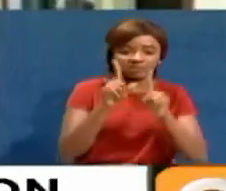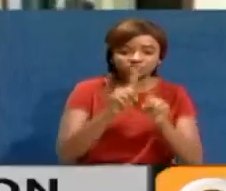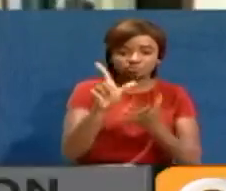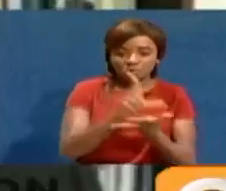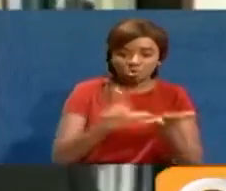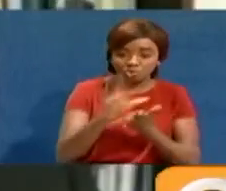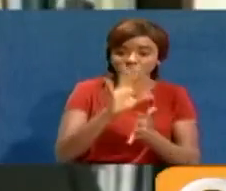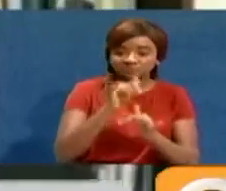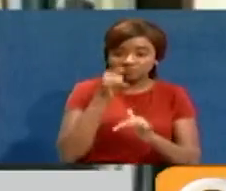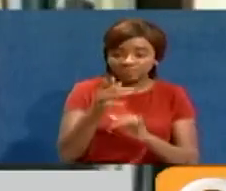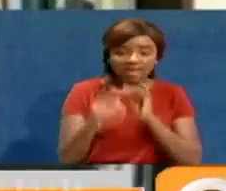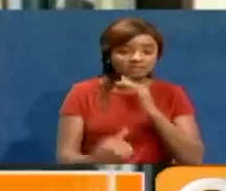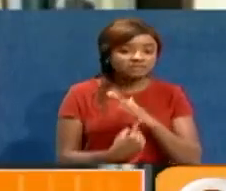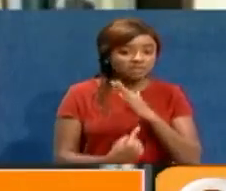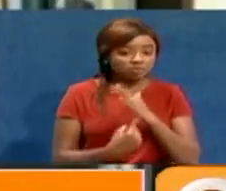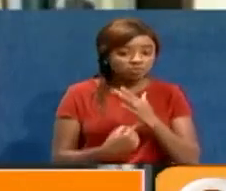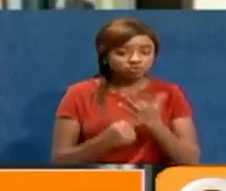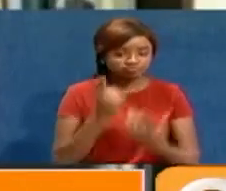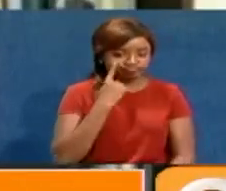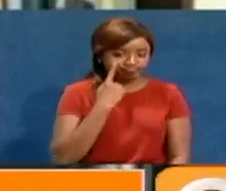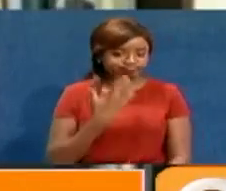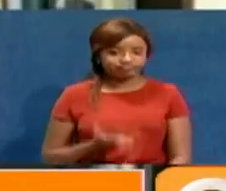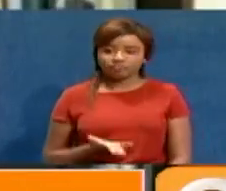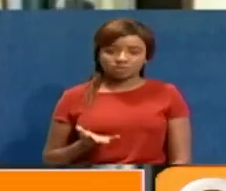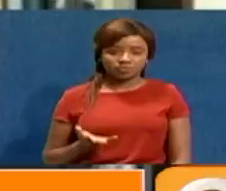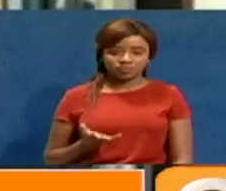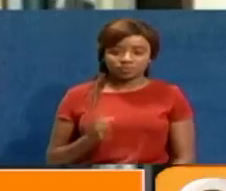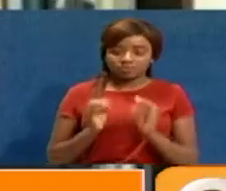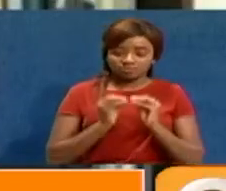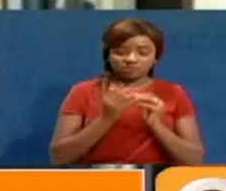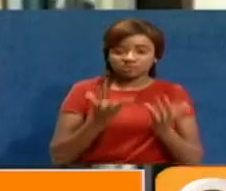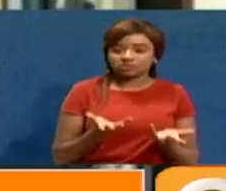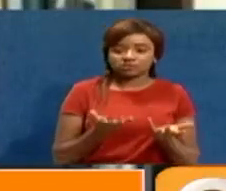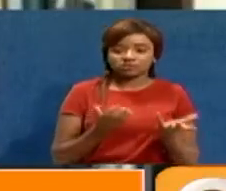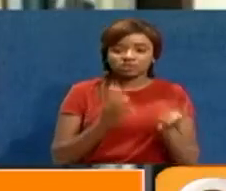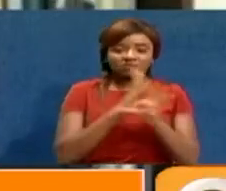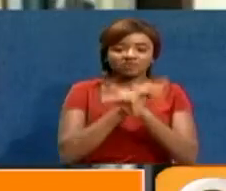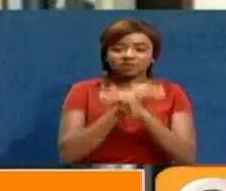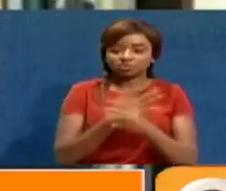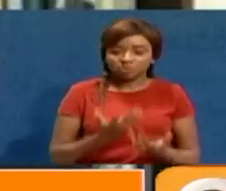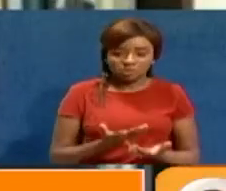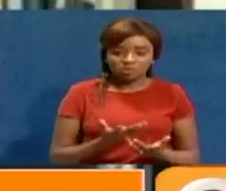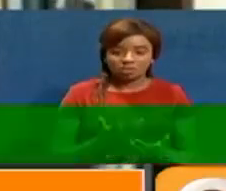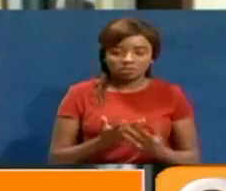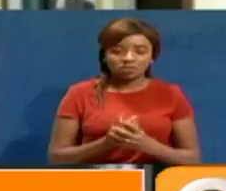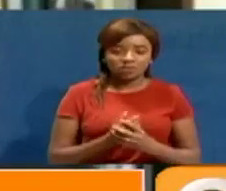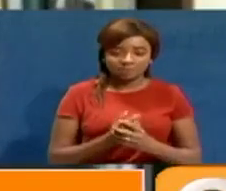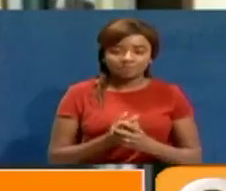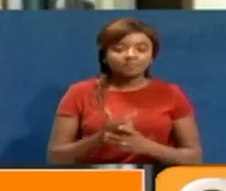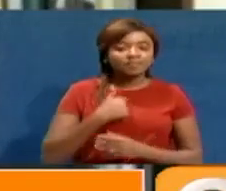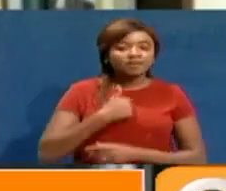then technology. You look at today, the hybrid meeting today. Yeah, I